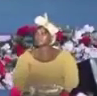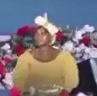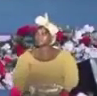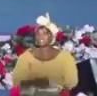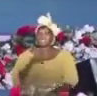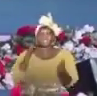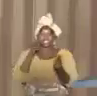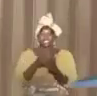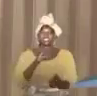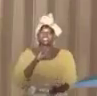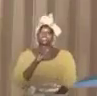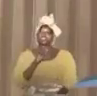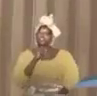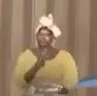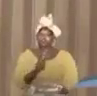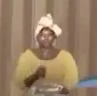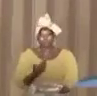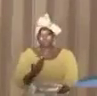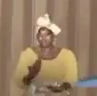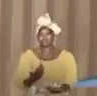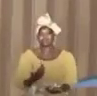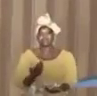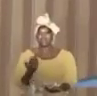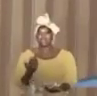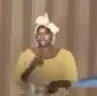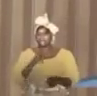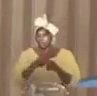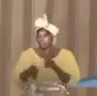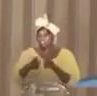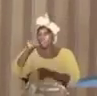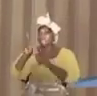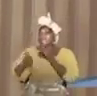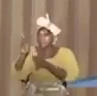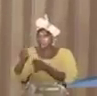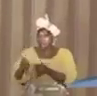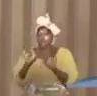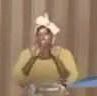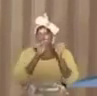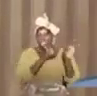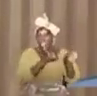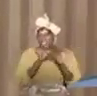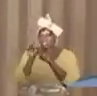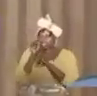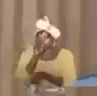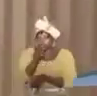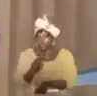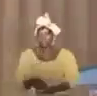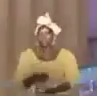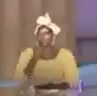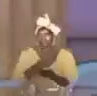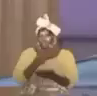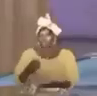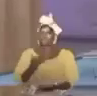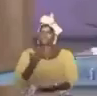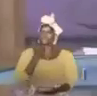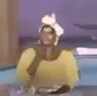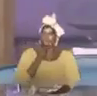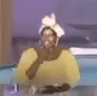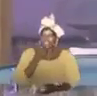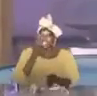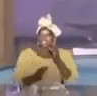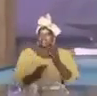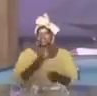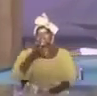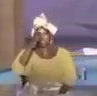It is not unusual to be hated, but if everybody hates you, something is wrong with you. Because even Satan is